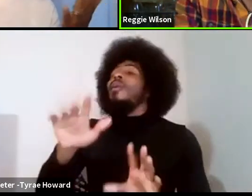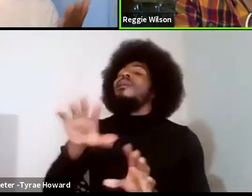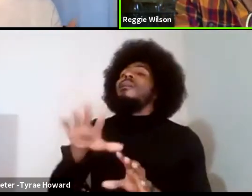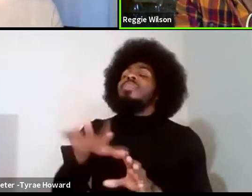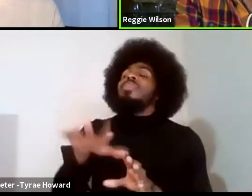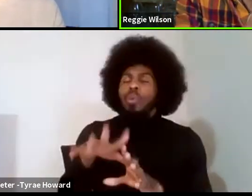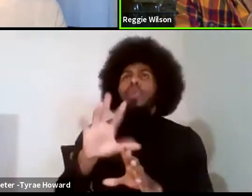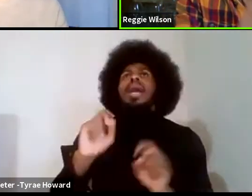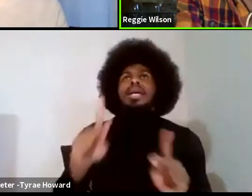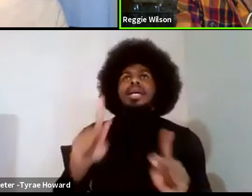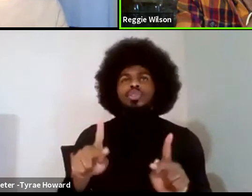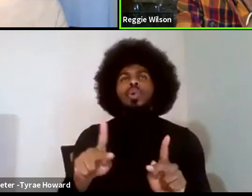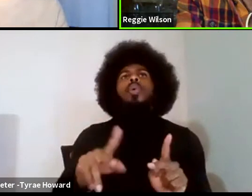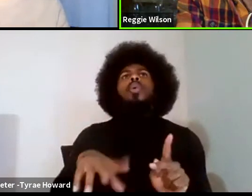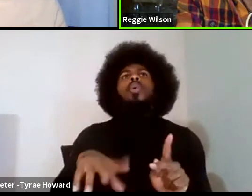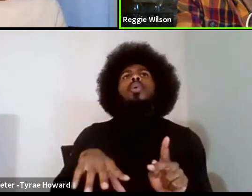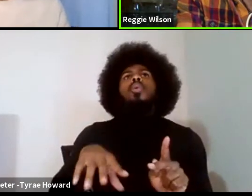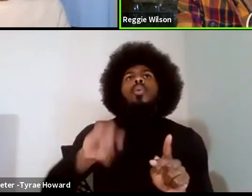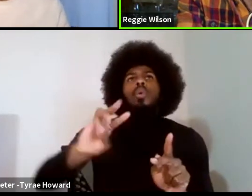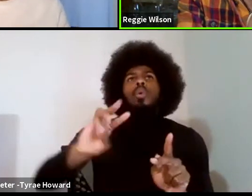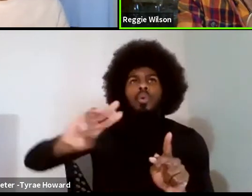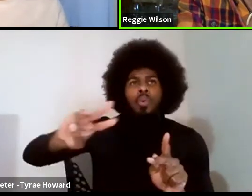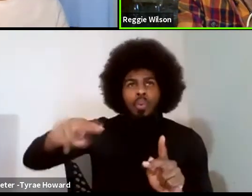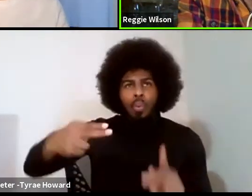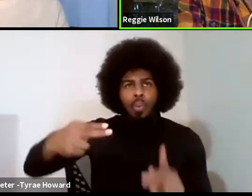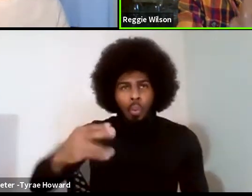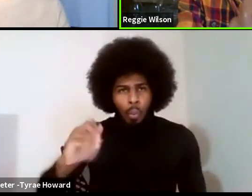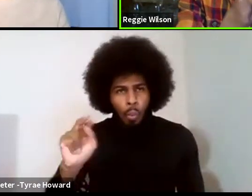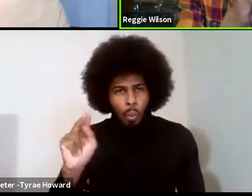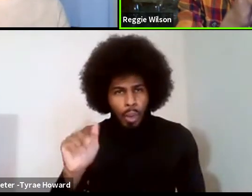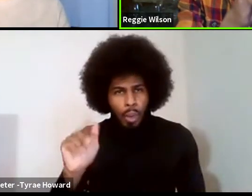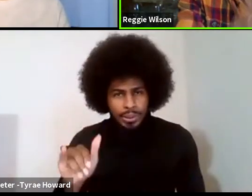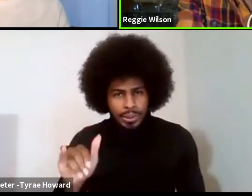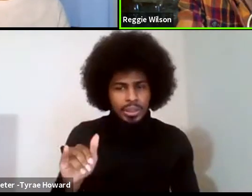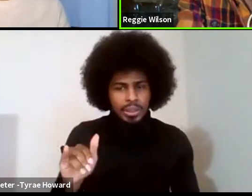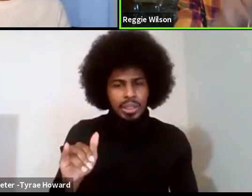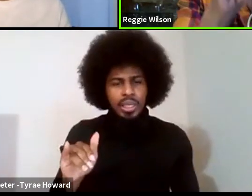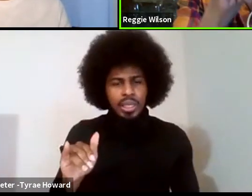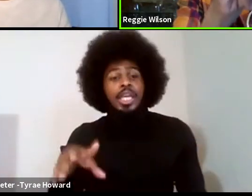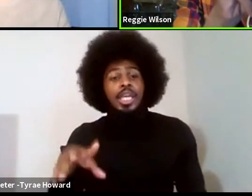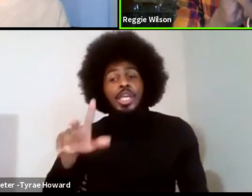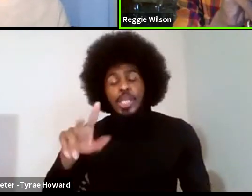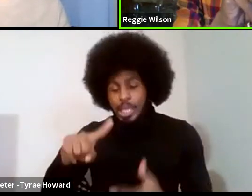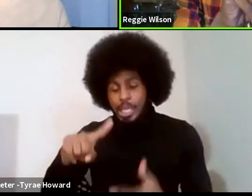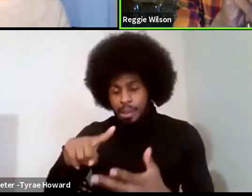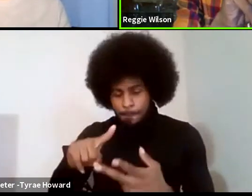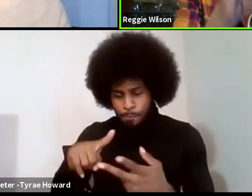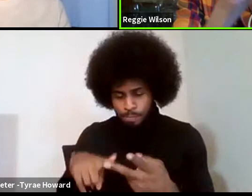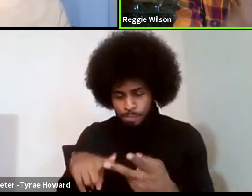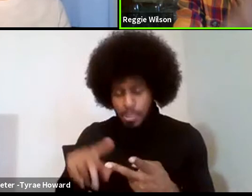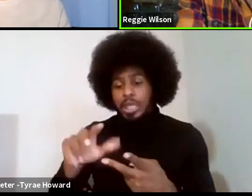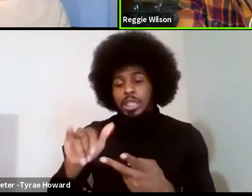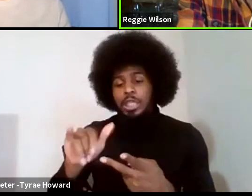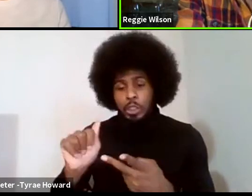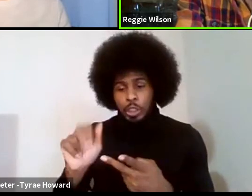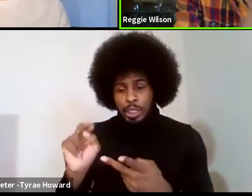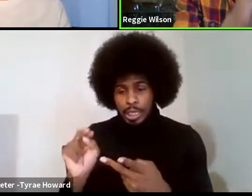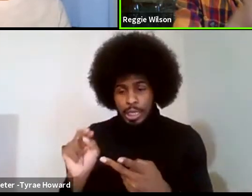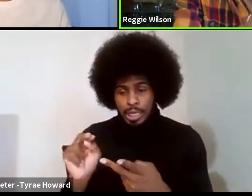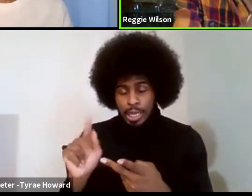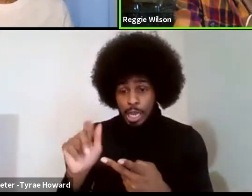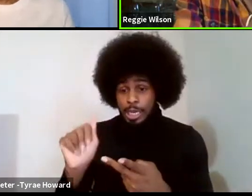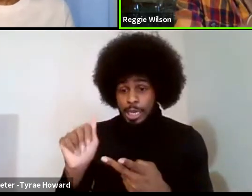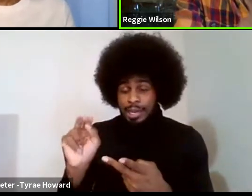Whitney Yantande. Sorry if I'm not supposed to say that, but Yantande and Jamal